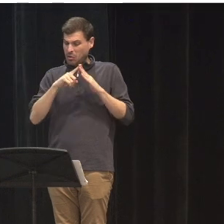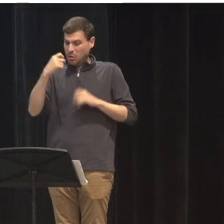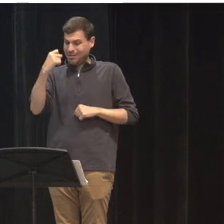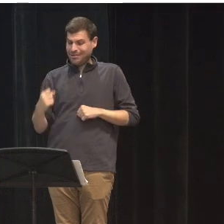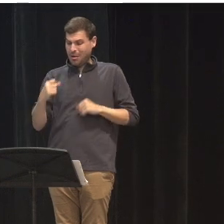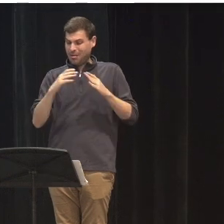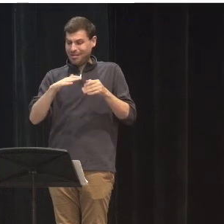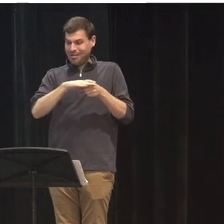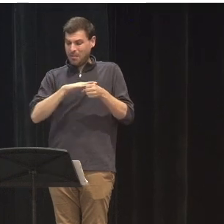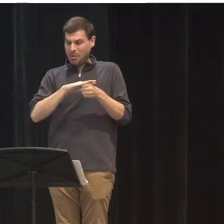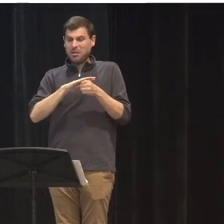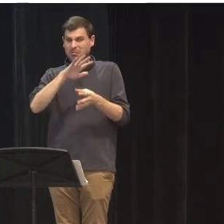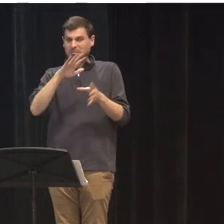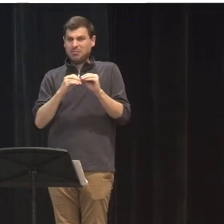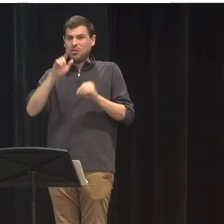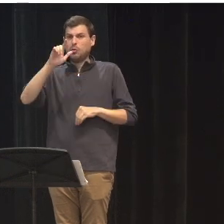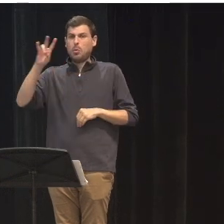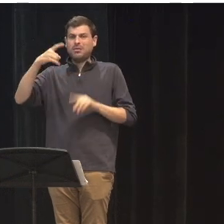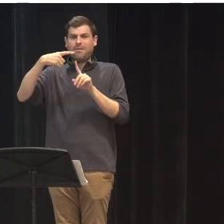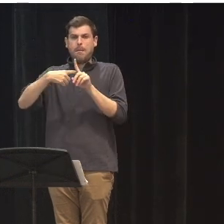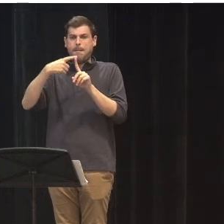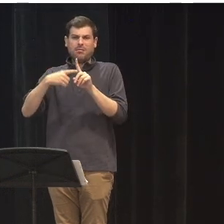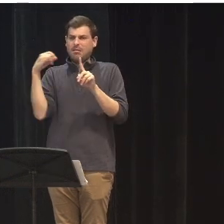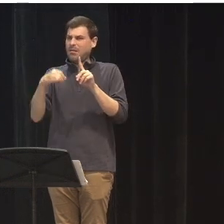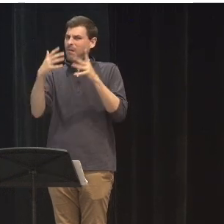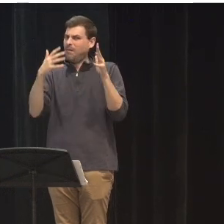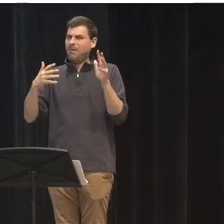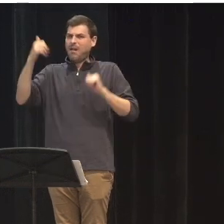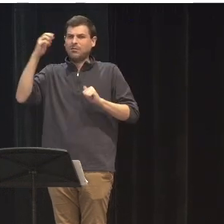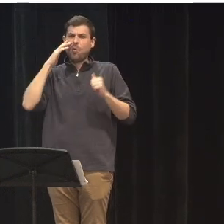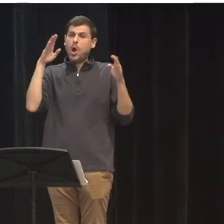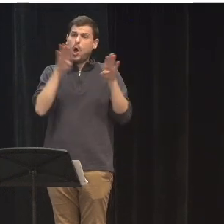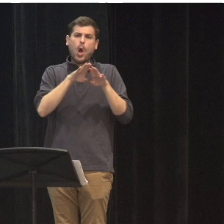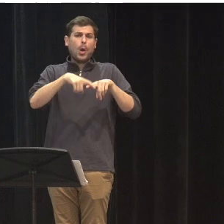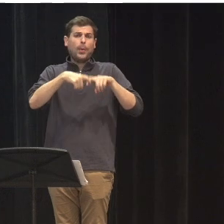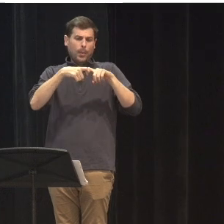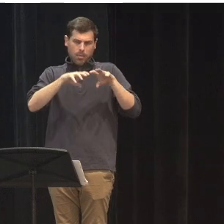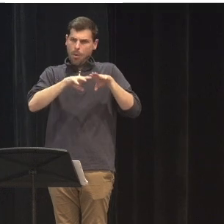would be the fastest and would be the first back online. And